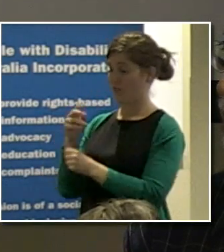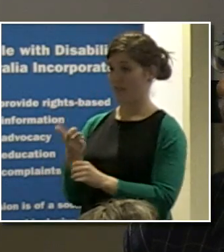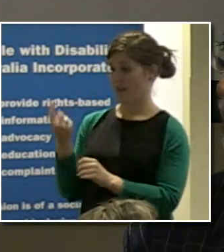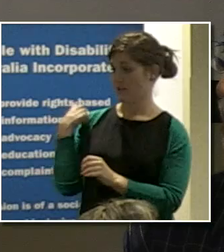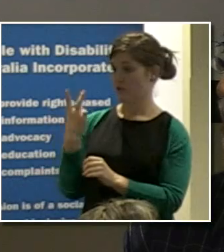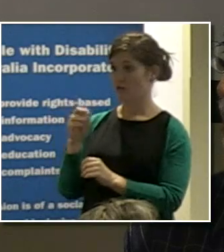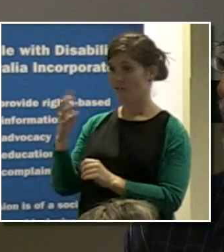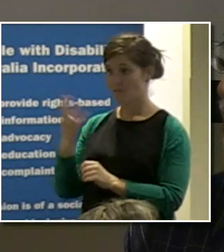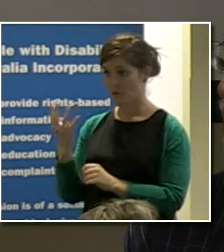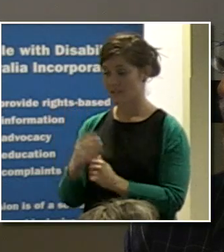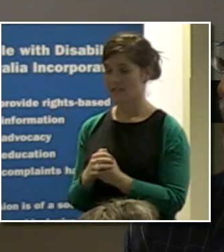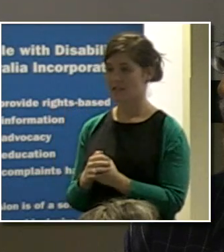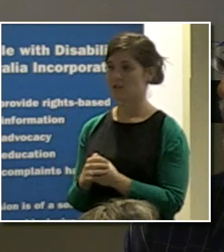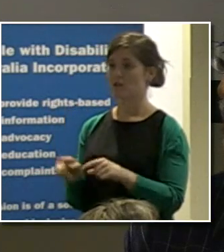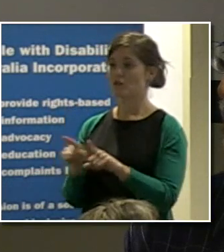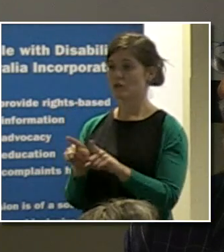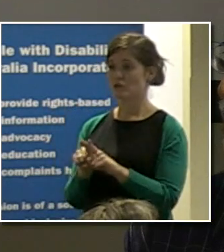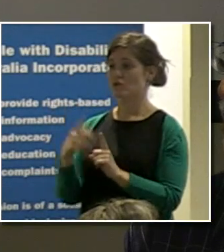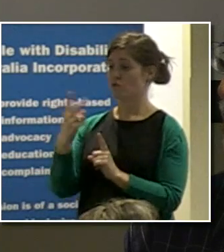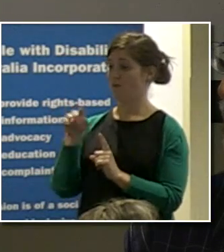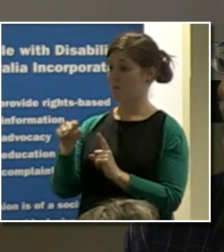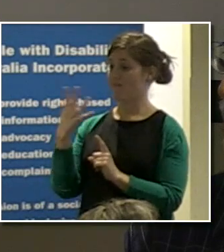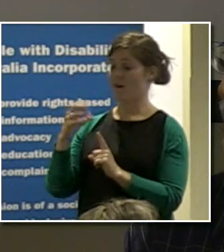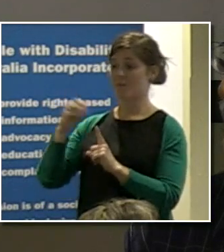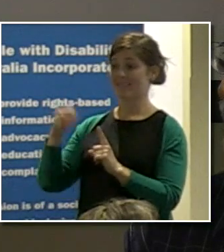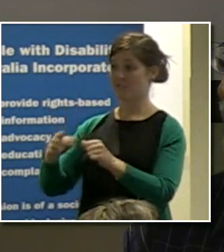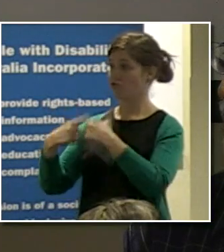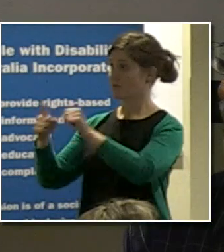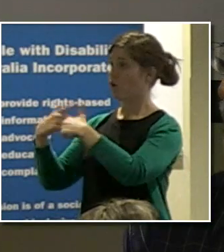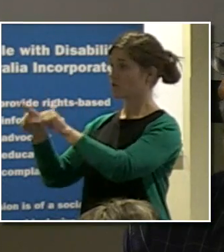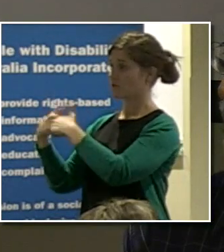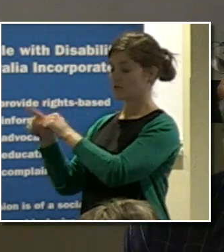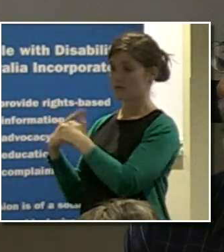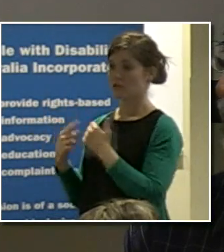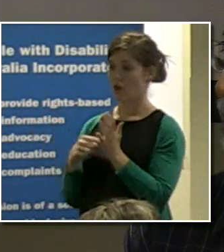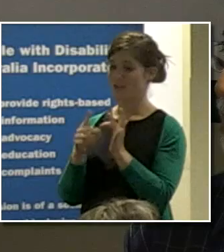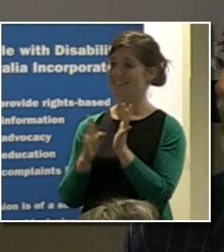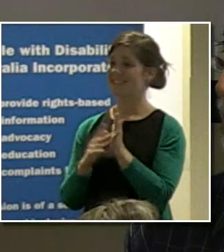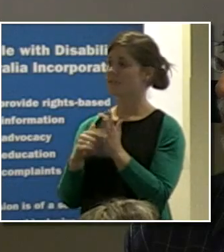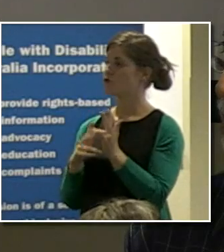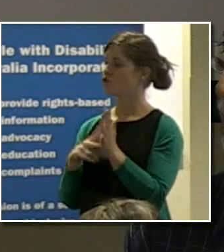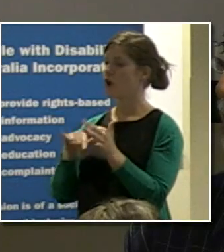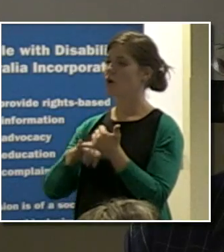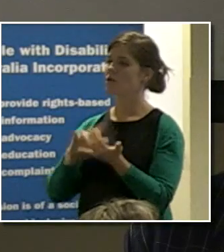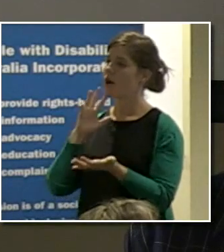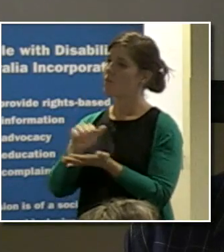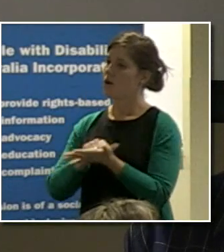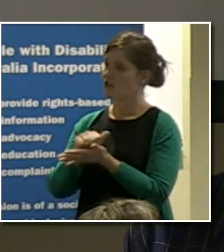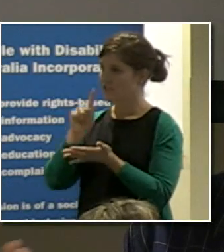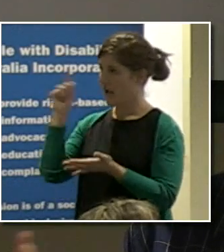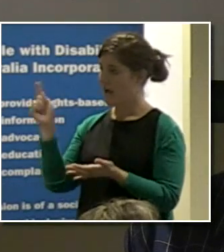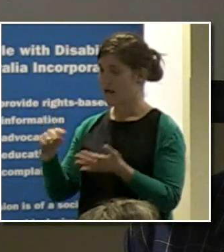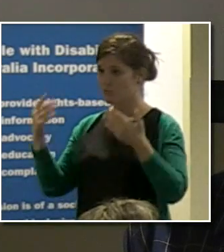the subsequent 12.5% response rate. Tim Jones has apologised and he's not in attendance,